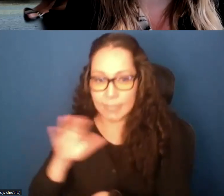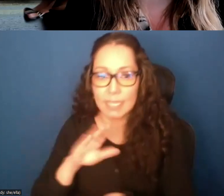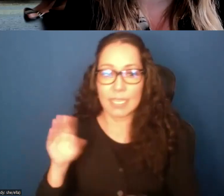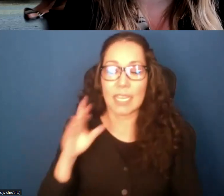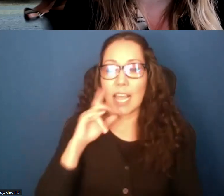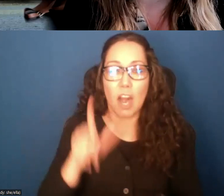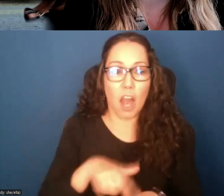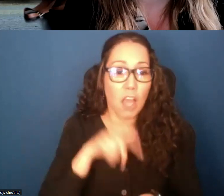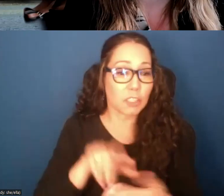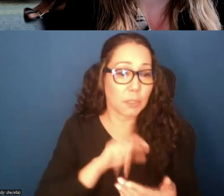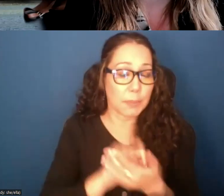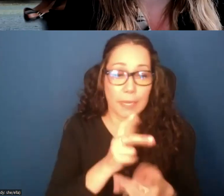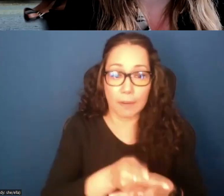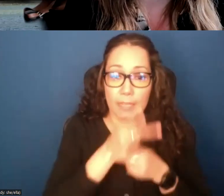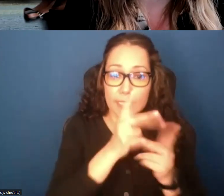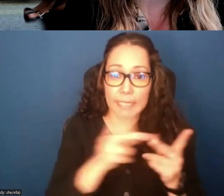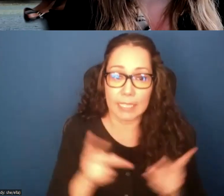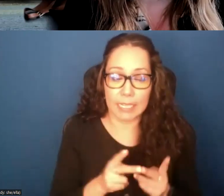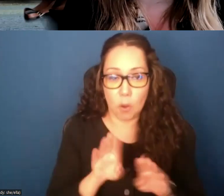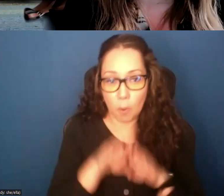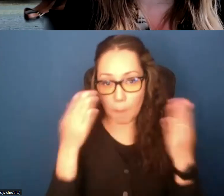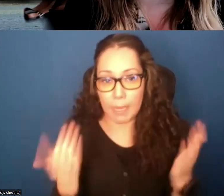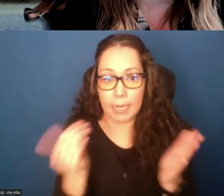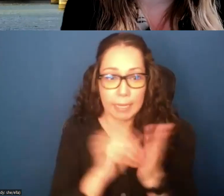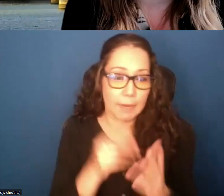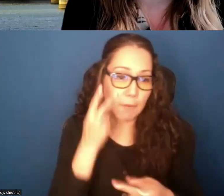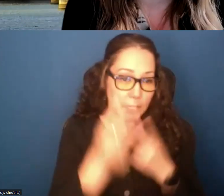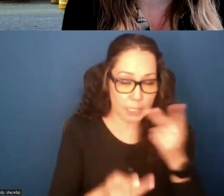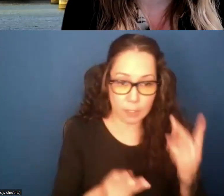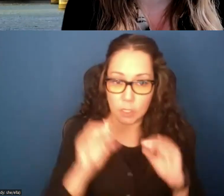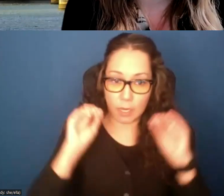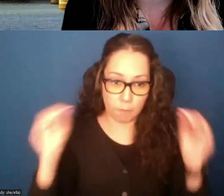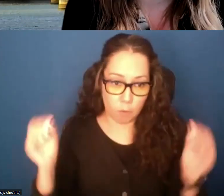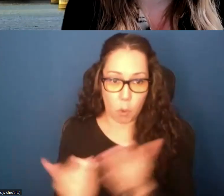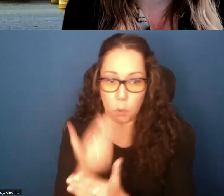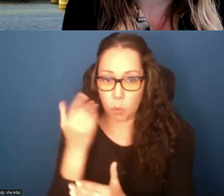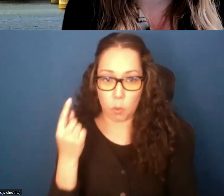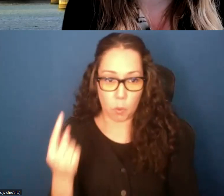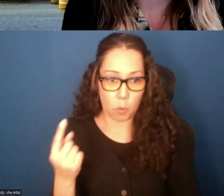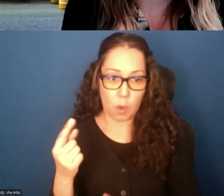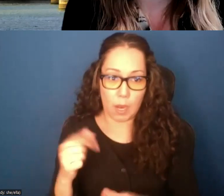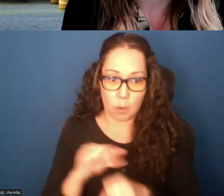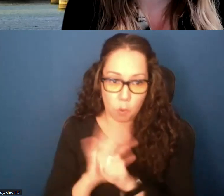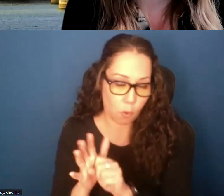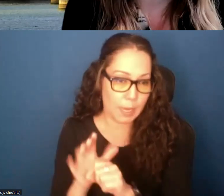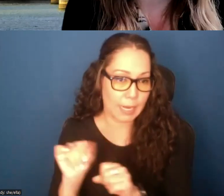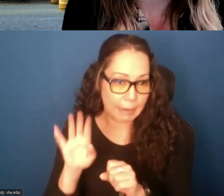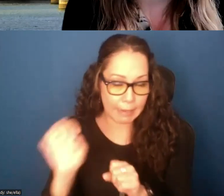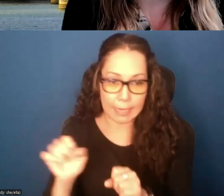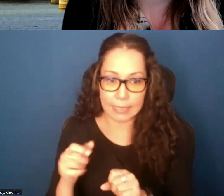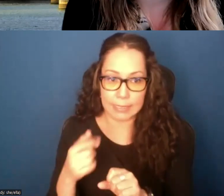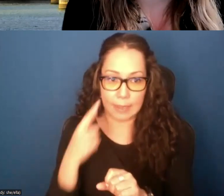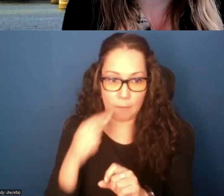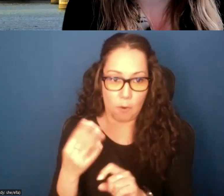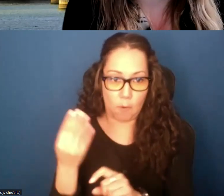facilities that they could reopen to visitation if there were no new COVID cases among staff and residents over the past 14